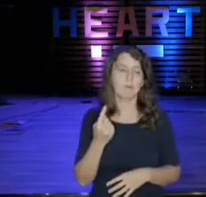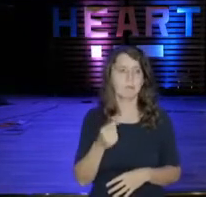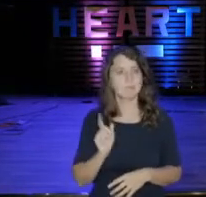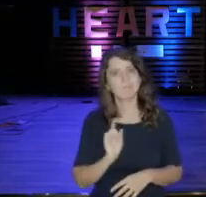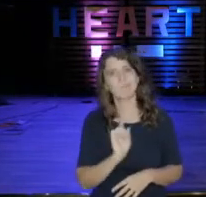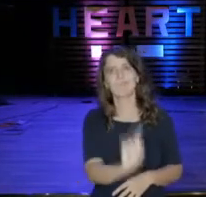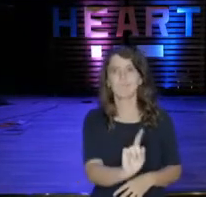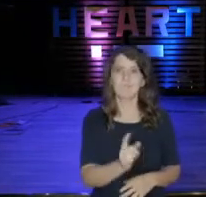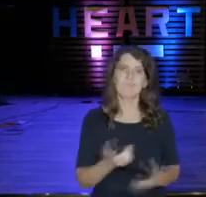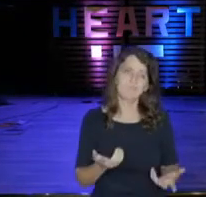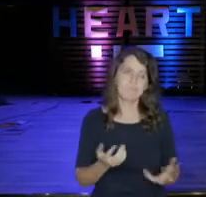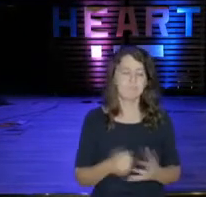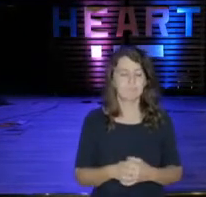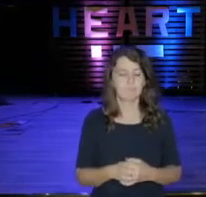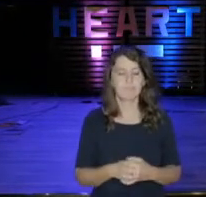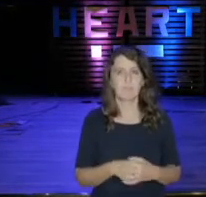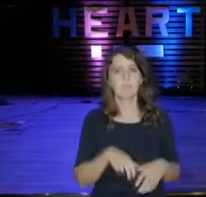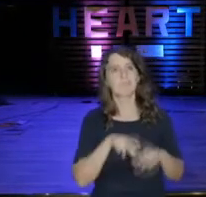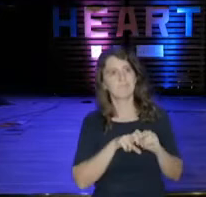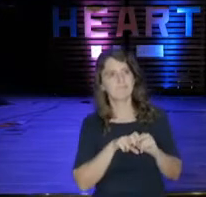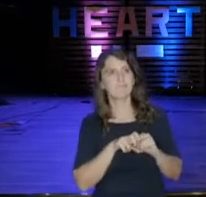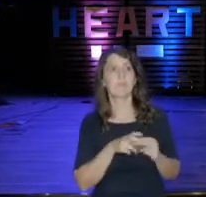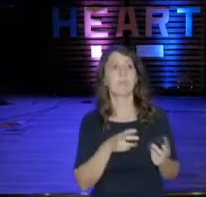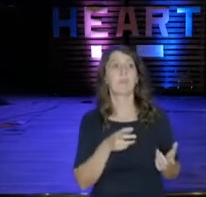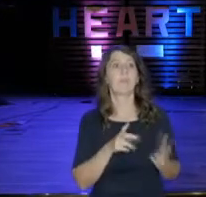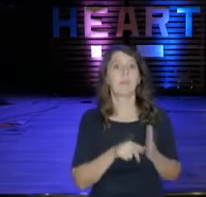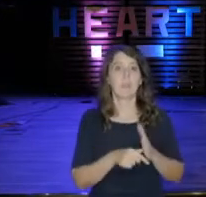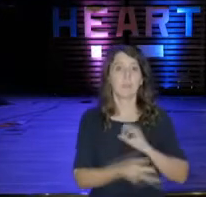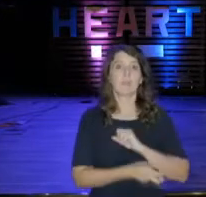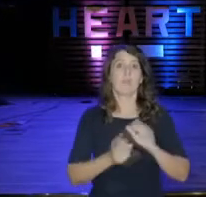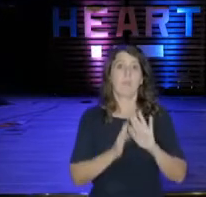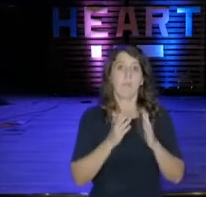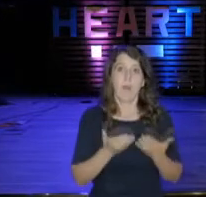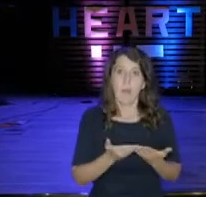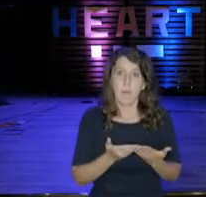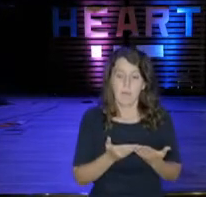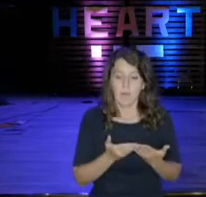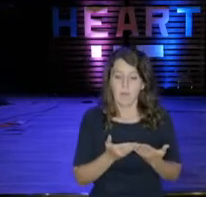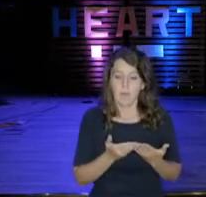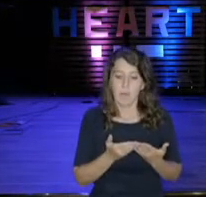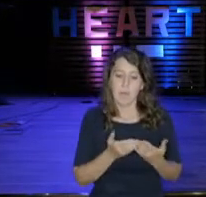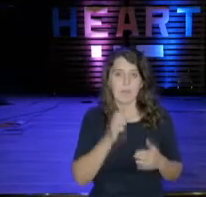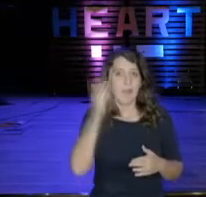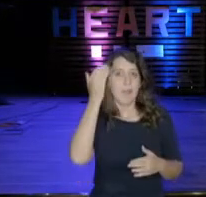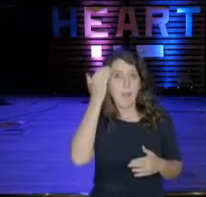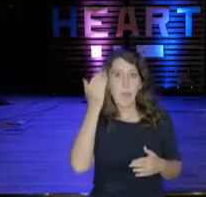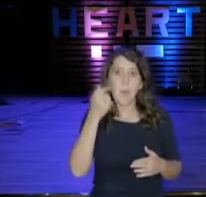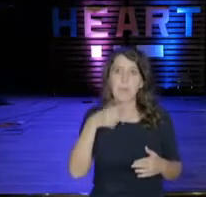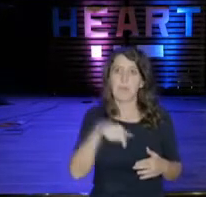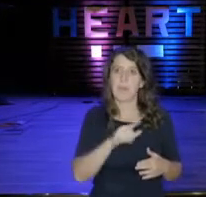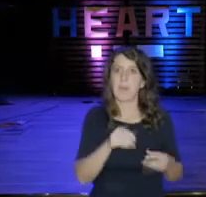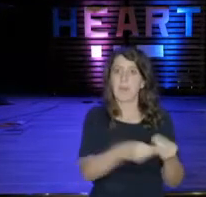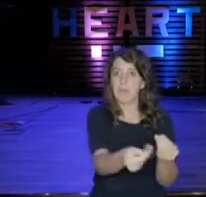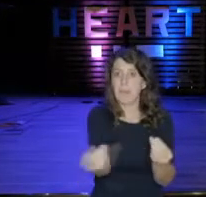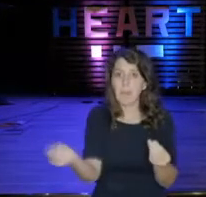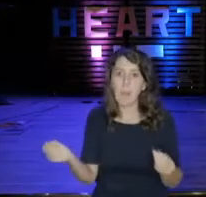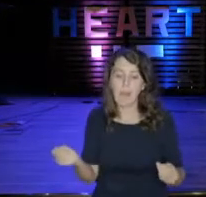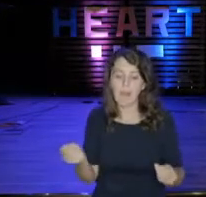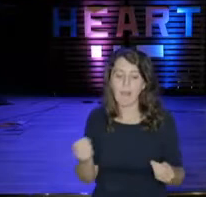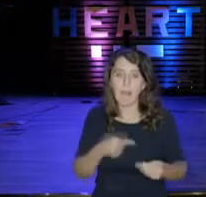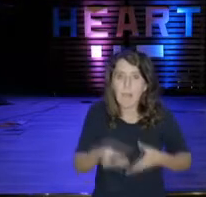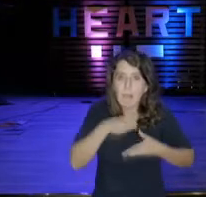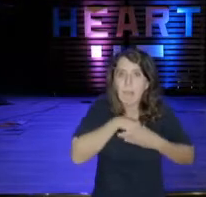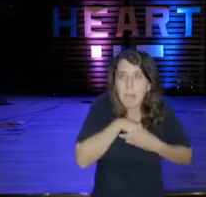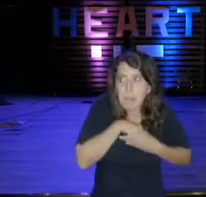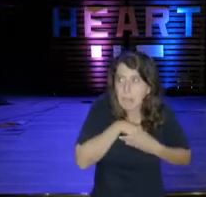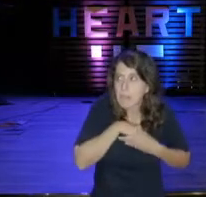went. She says, "I stole a Bible there, not knowing that they were giving them away, and I tucked them in my blouse,